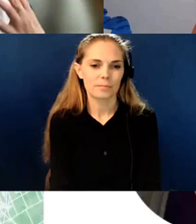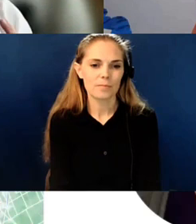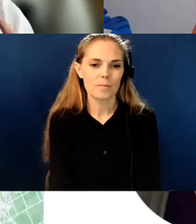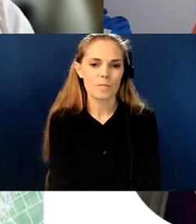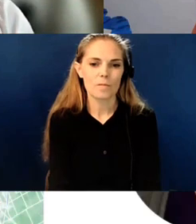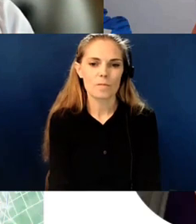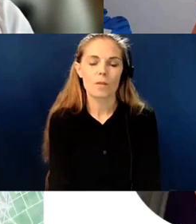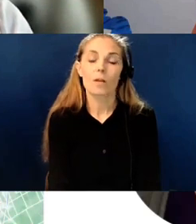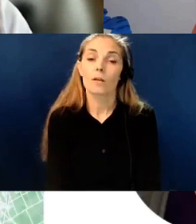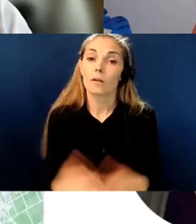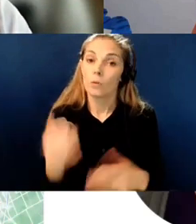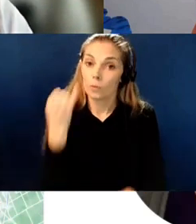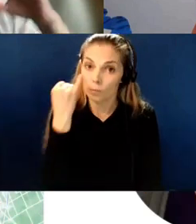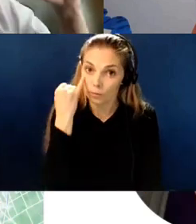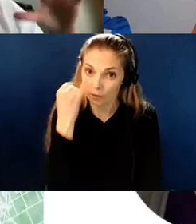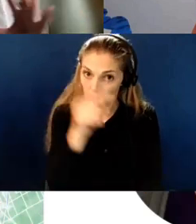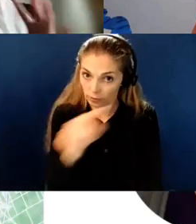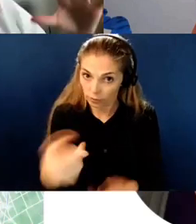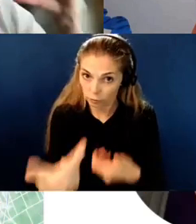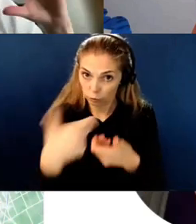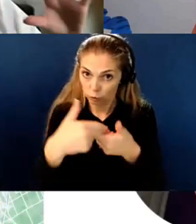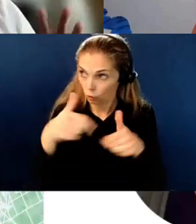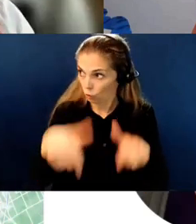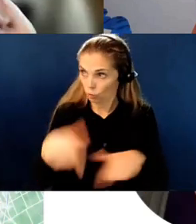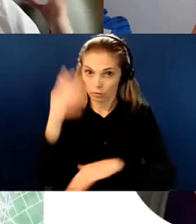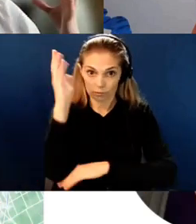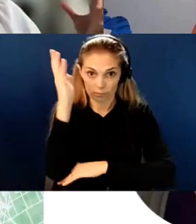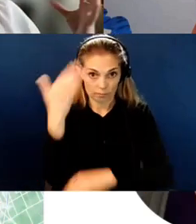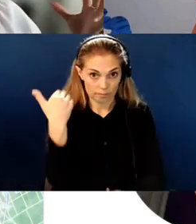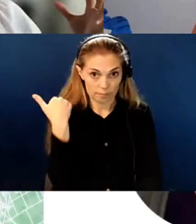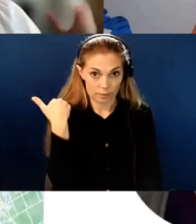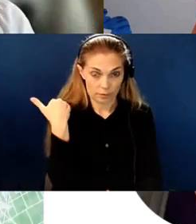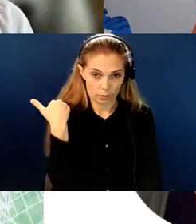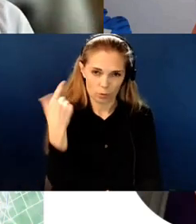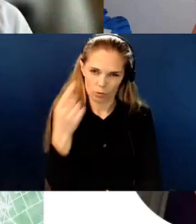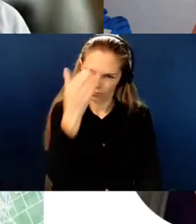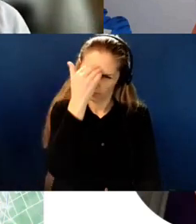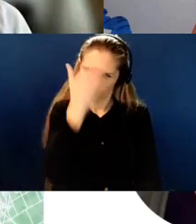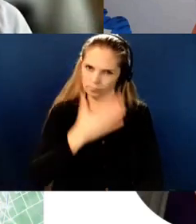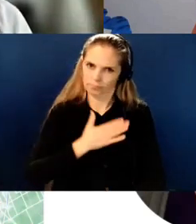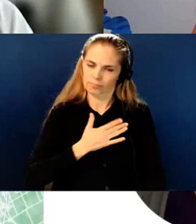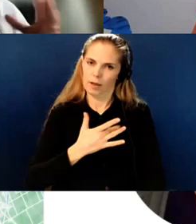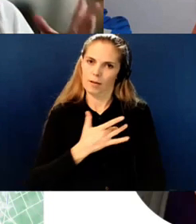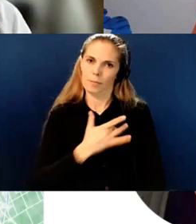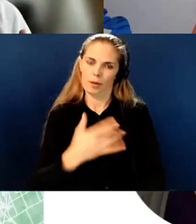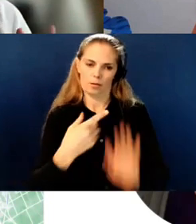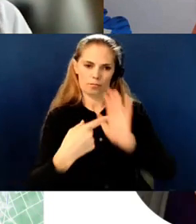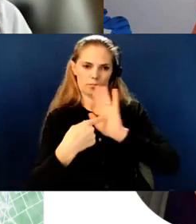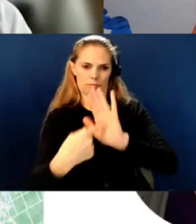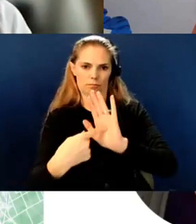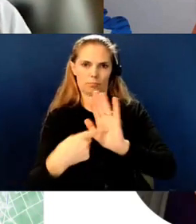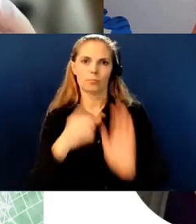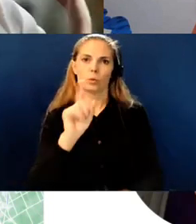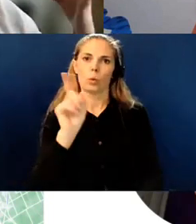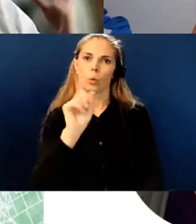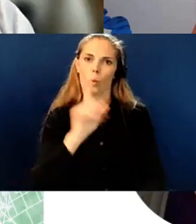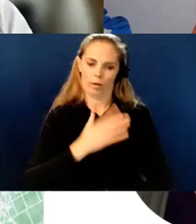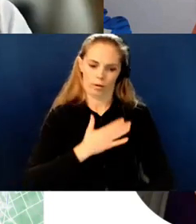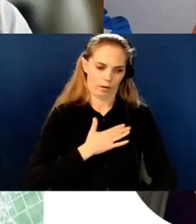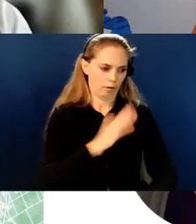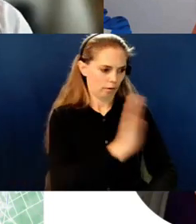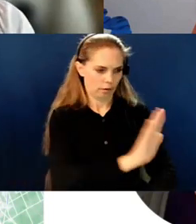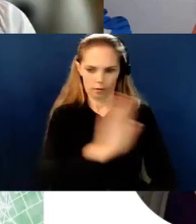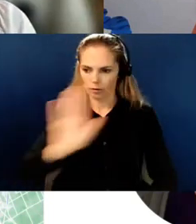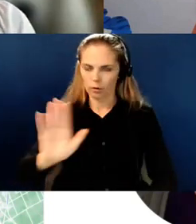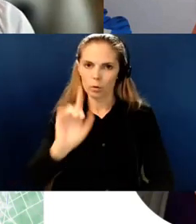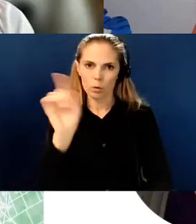you know that I always want to sort of give everybody an idea of where we are when it comes to looking at a map of Ontario, because we work within